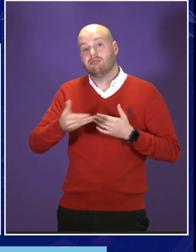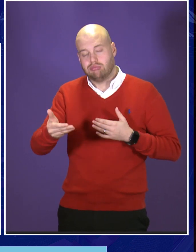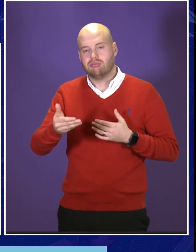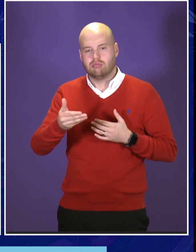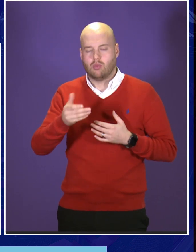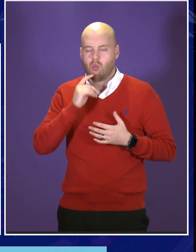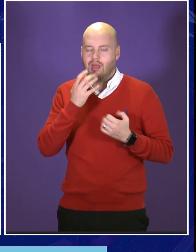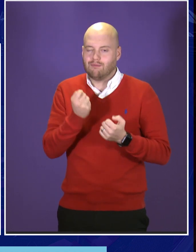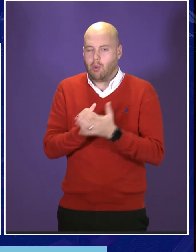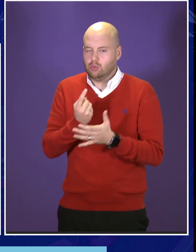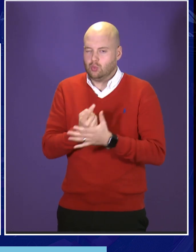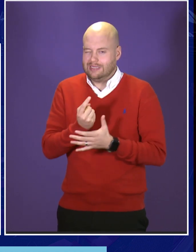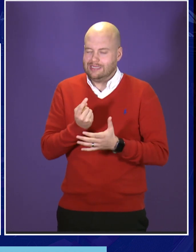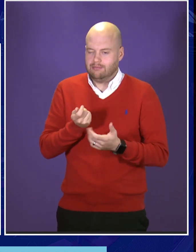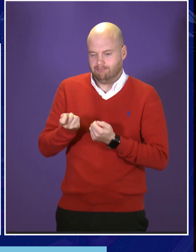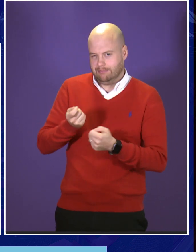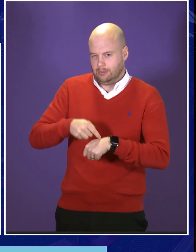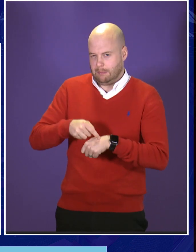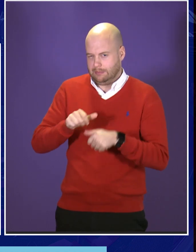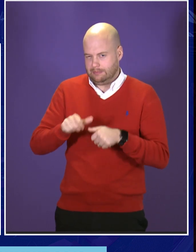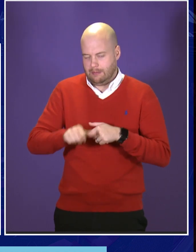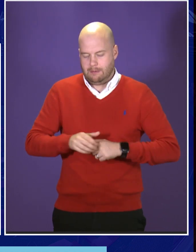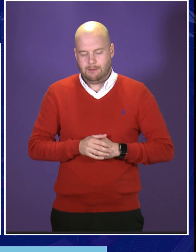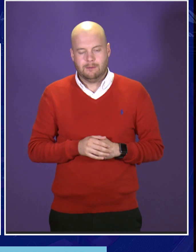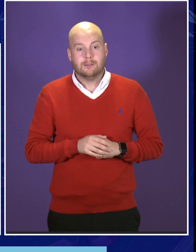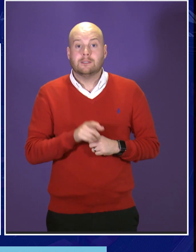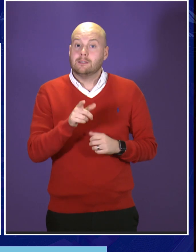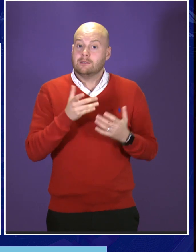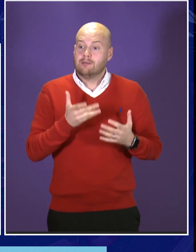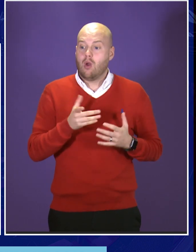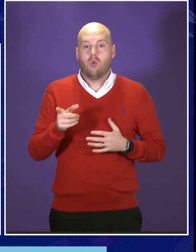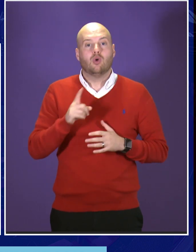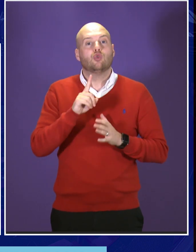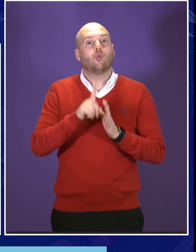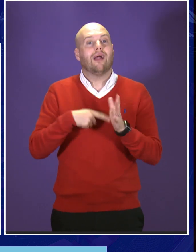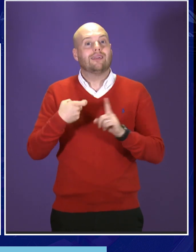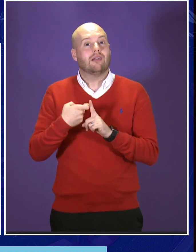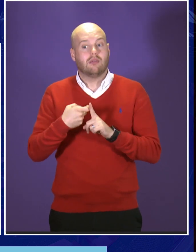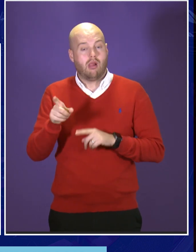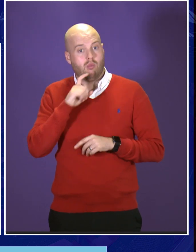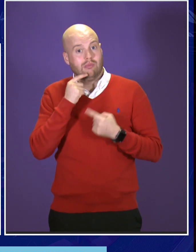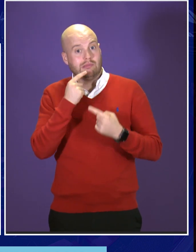that chance. I'm now going to hand over, if I can, to Joanne Kendall, who's just going to tell you where to go next and what the procedures are. Thank you very much.